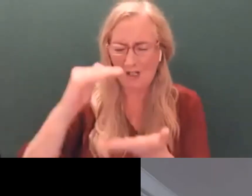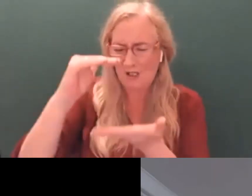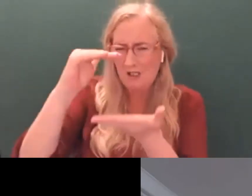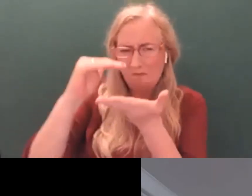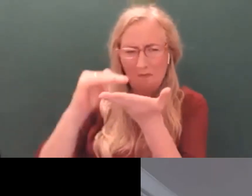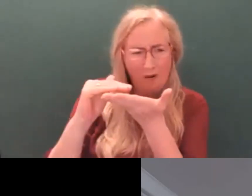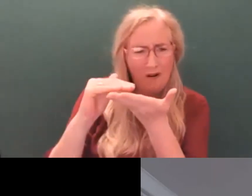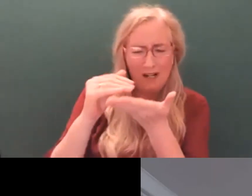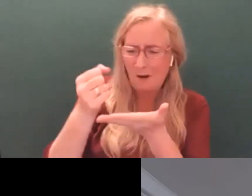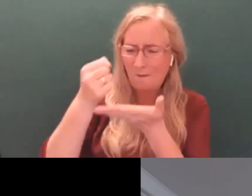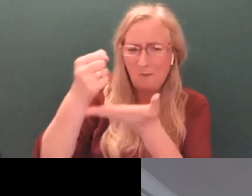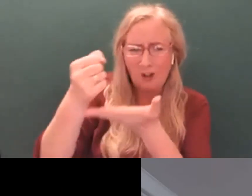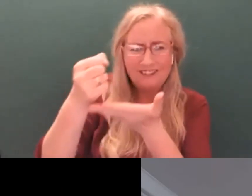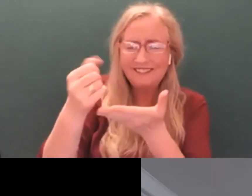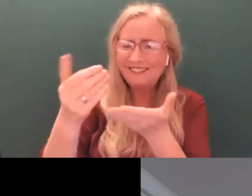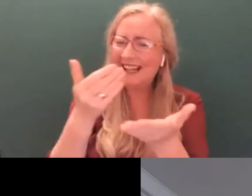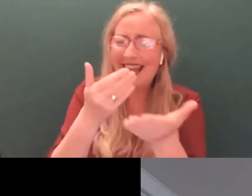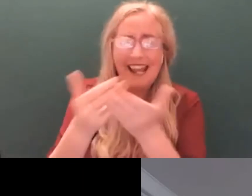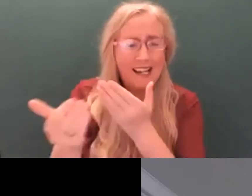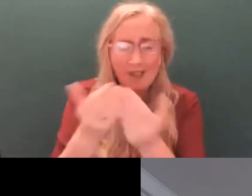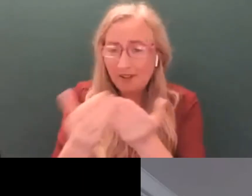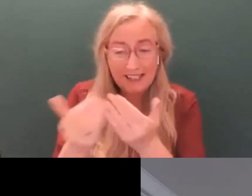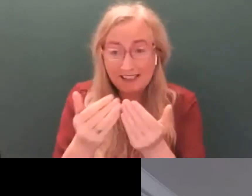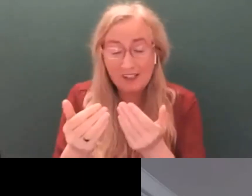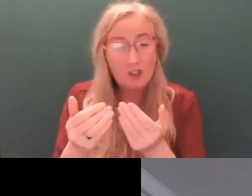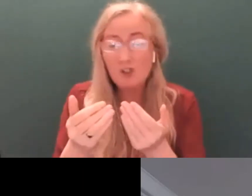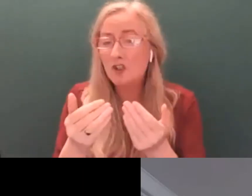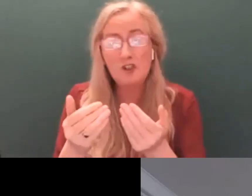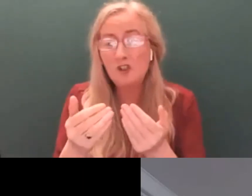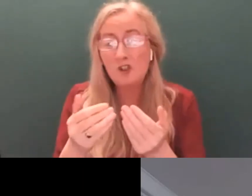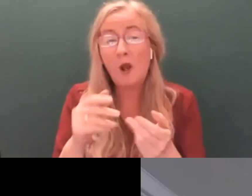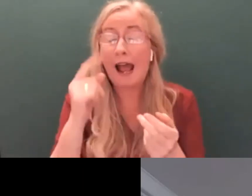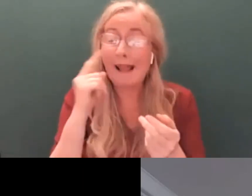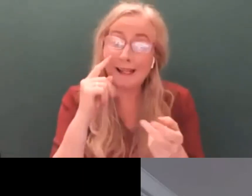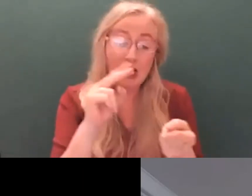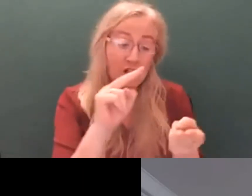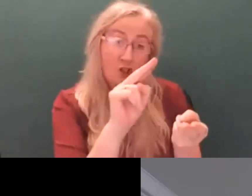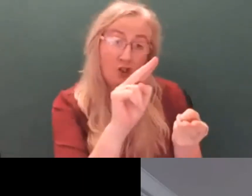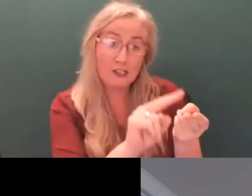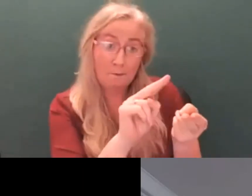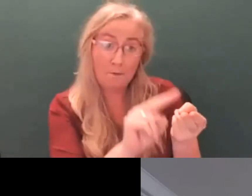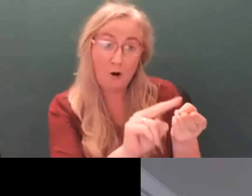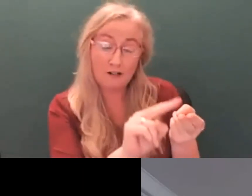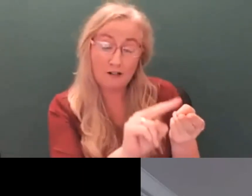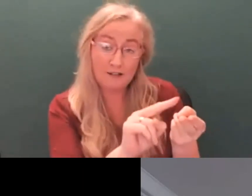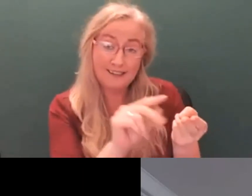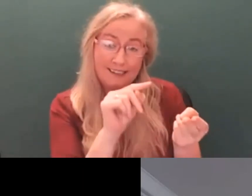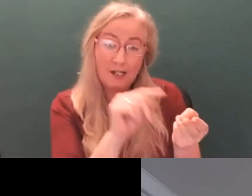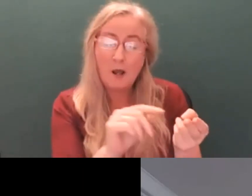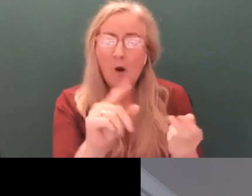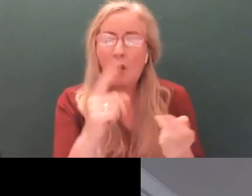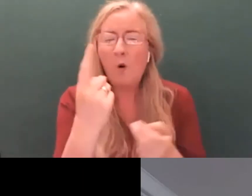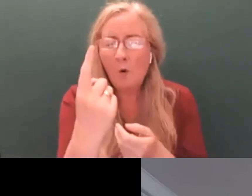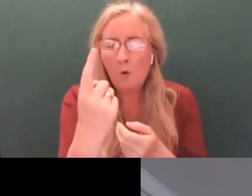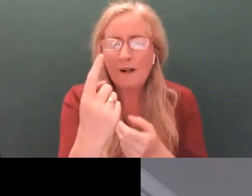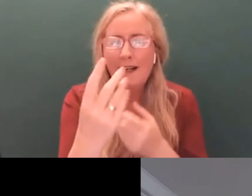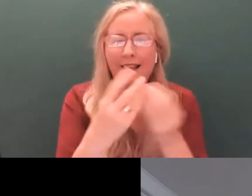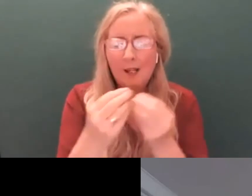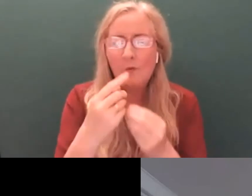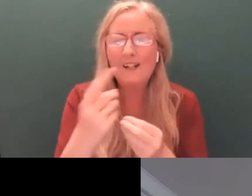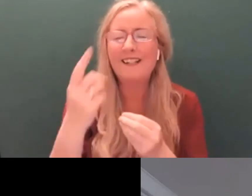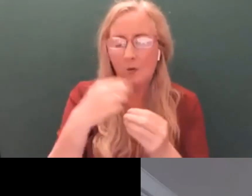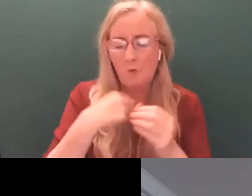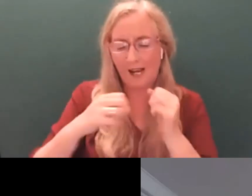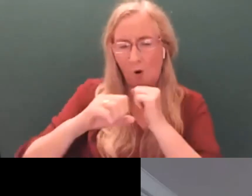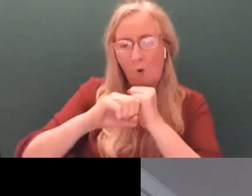anyway. And so no, it probably was cheaper because, one thing we did choose to use webinar on the